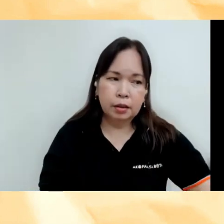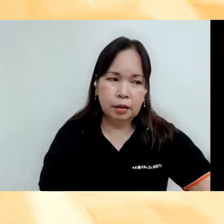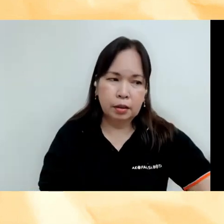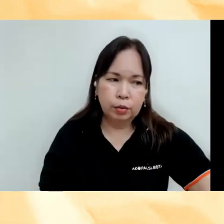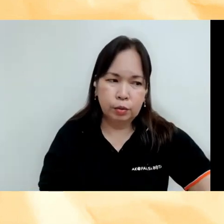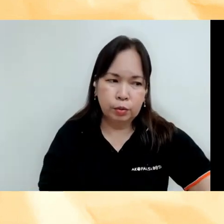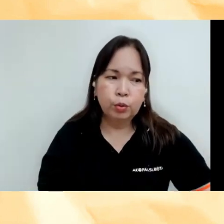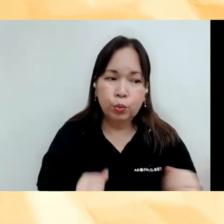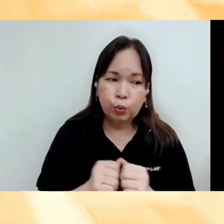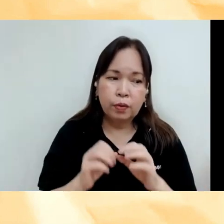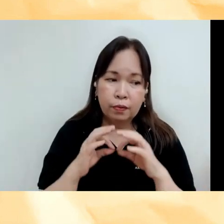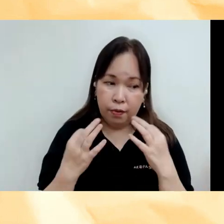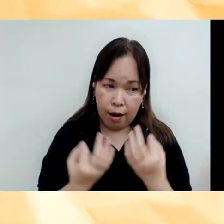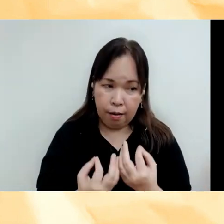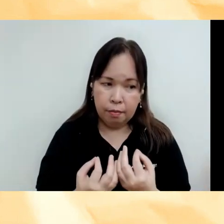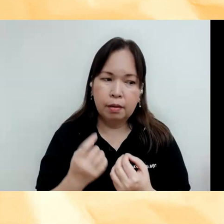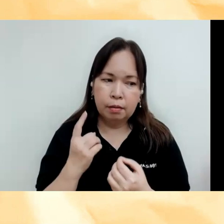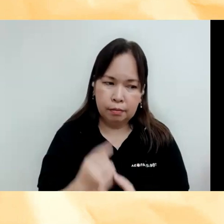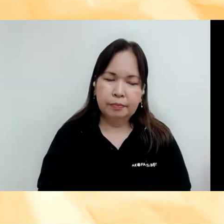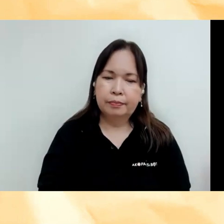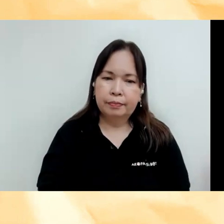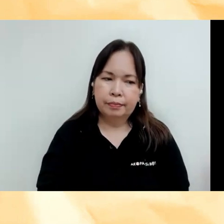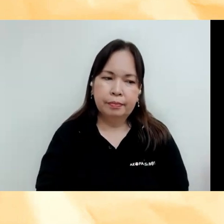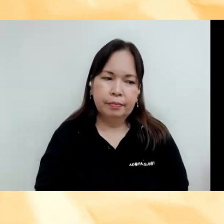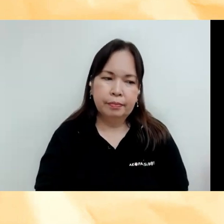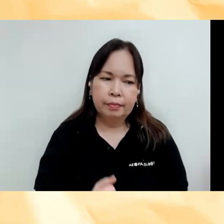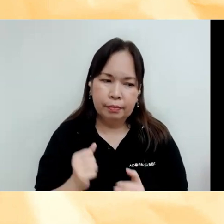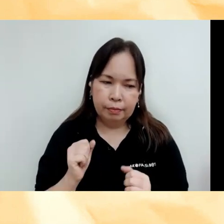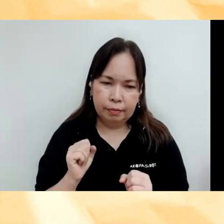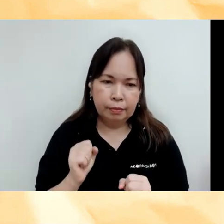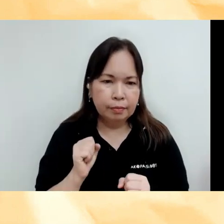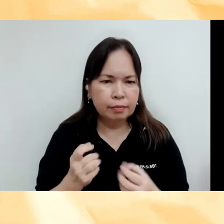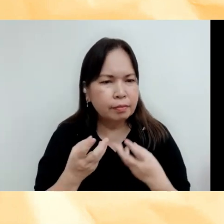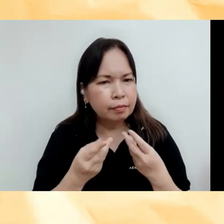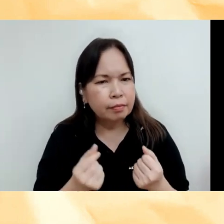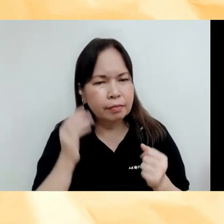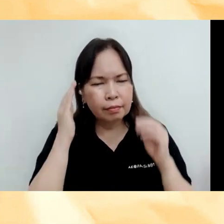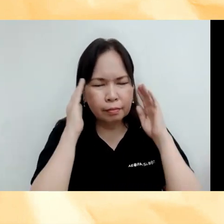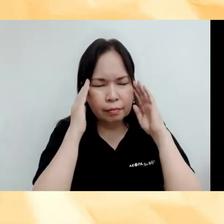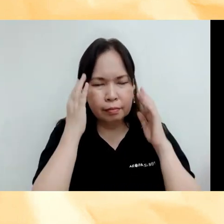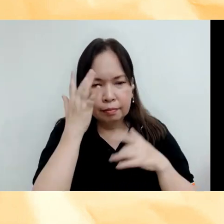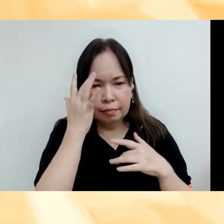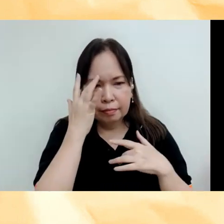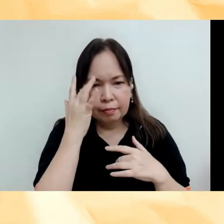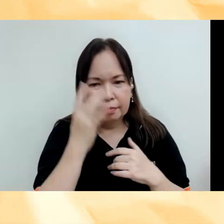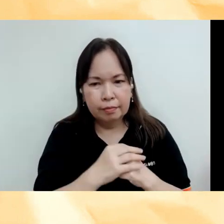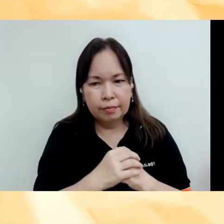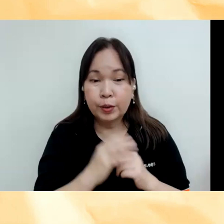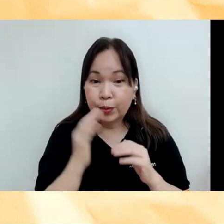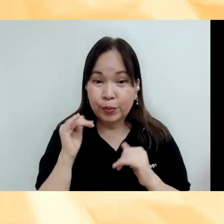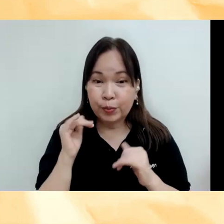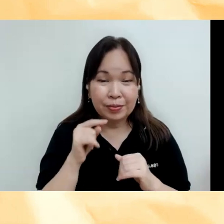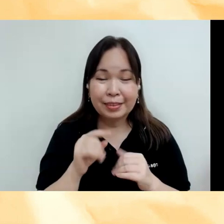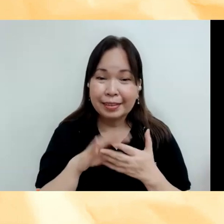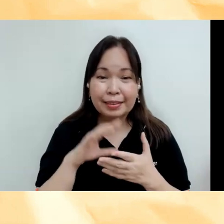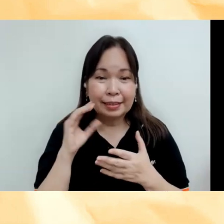very crucial to addressing anxiety disorders. So, we hope that you have